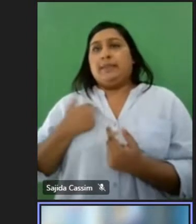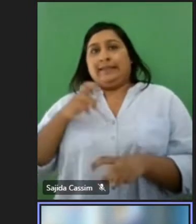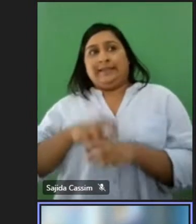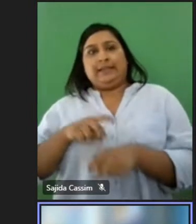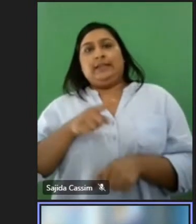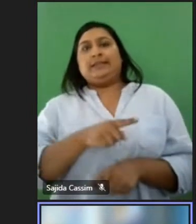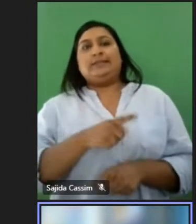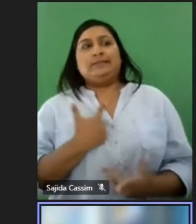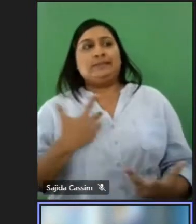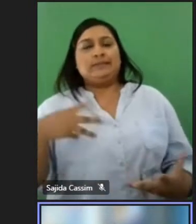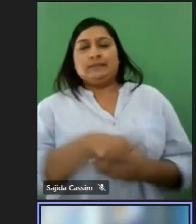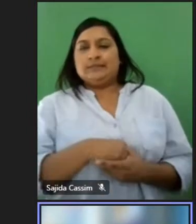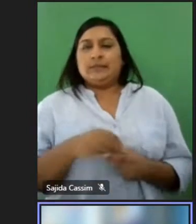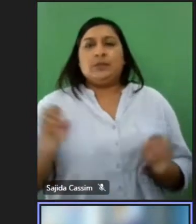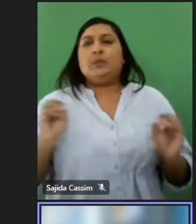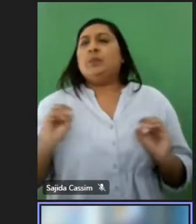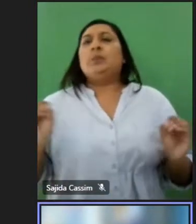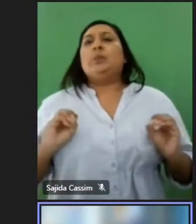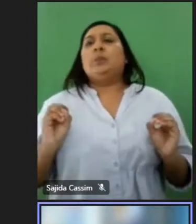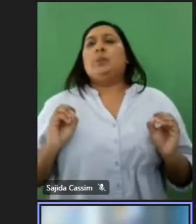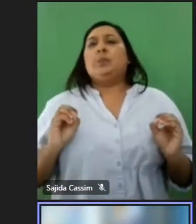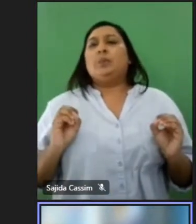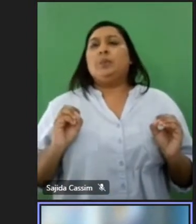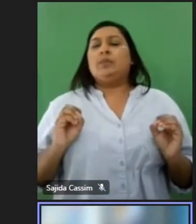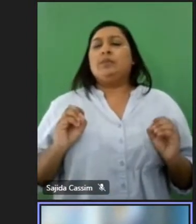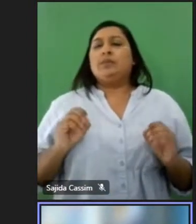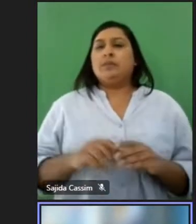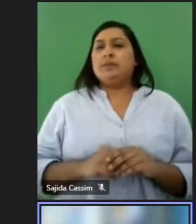inclusive approach in how the